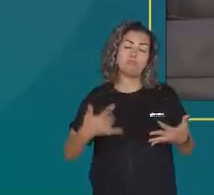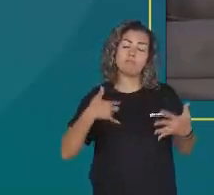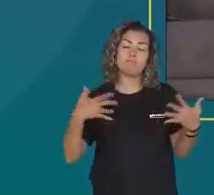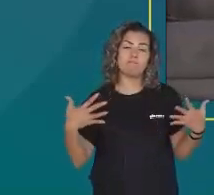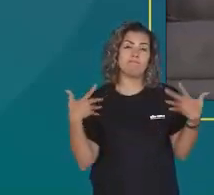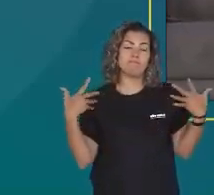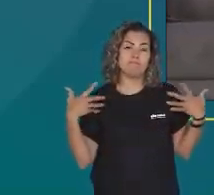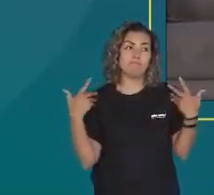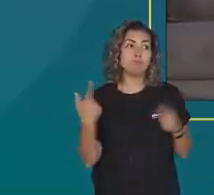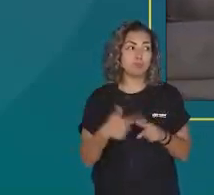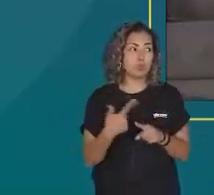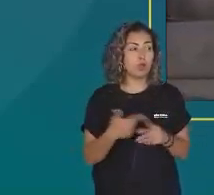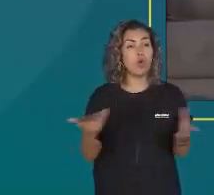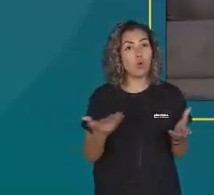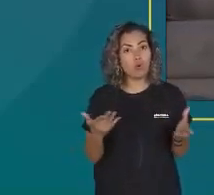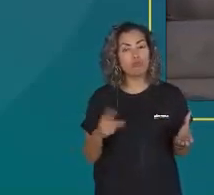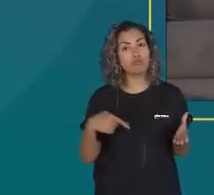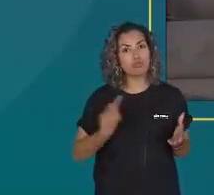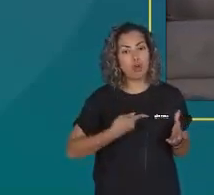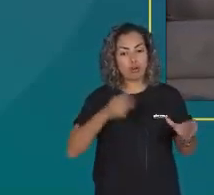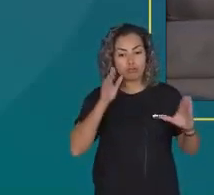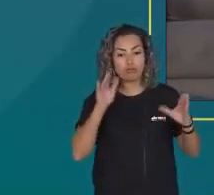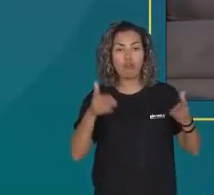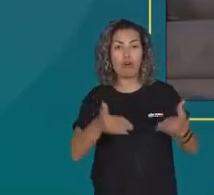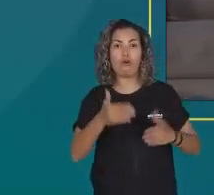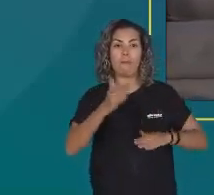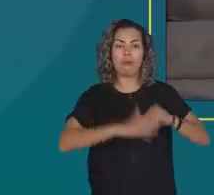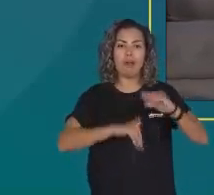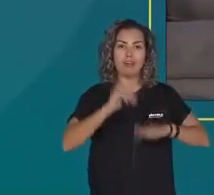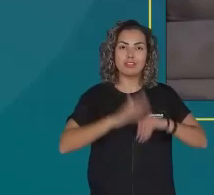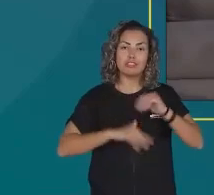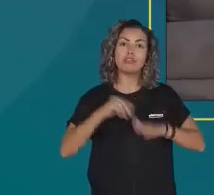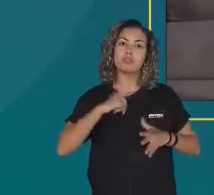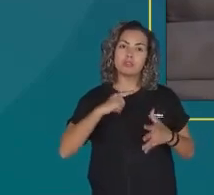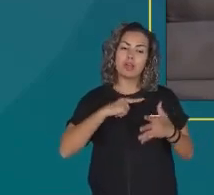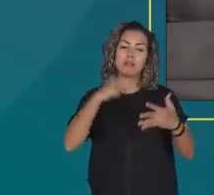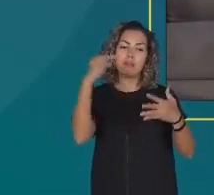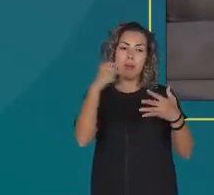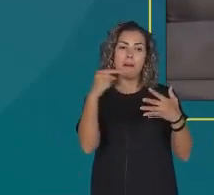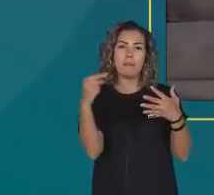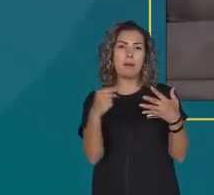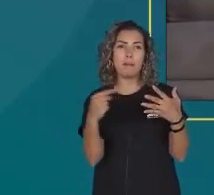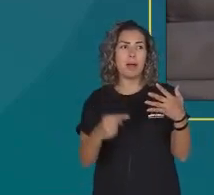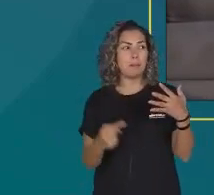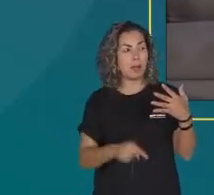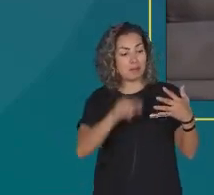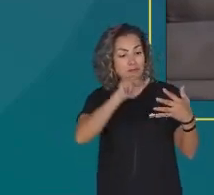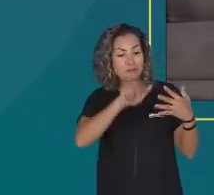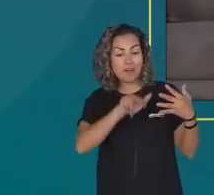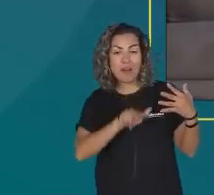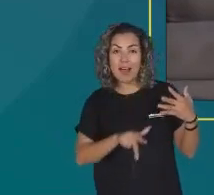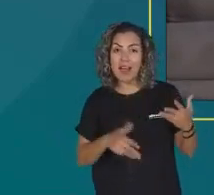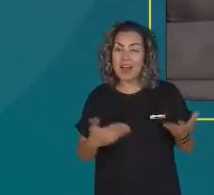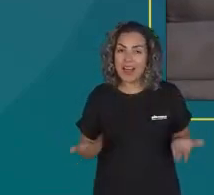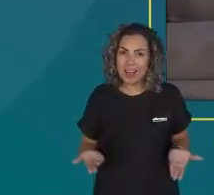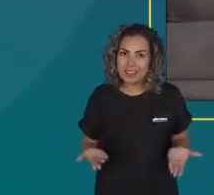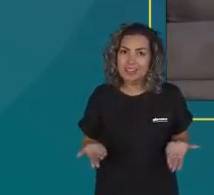practically together with you on several initiatives. So first of all, together with eClay, we started a